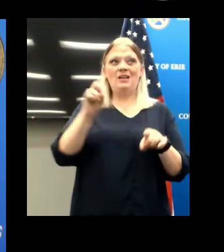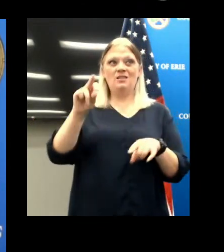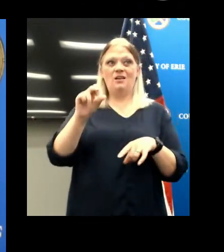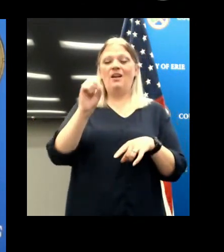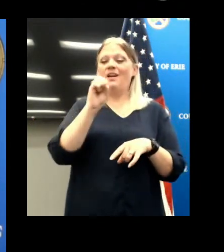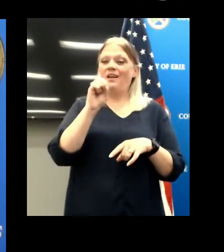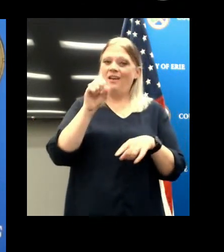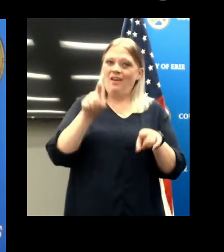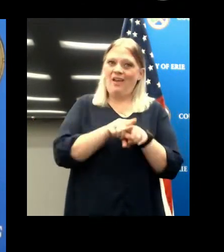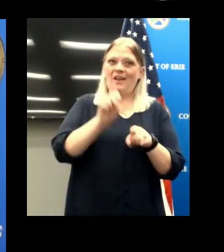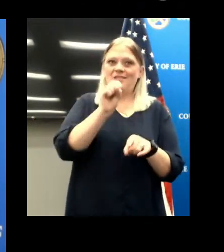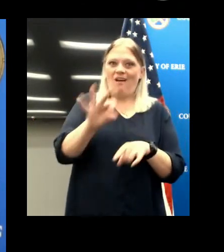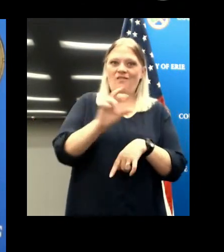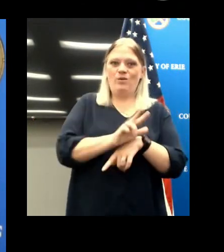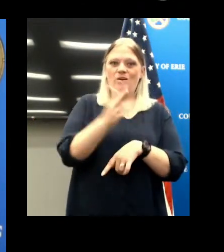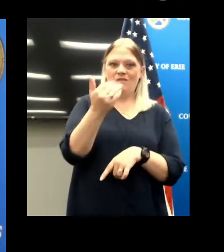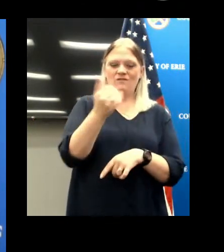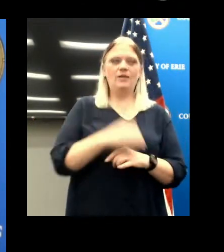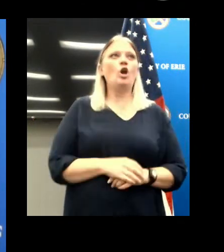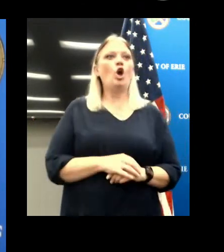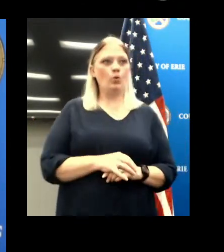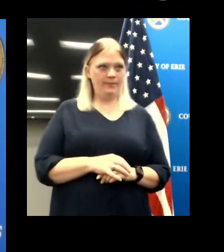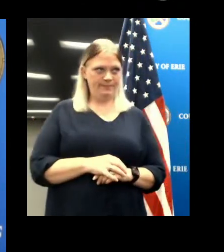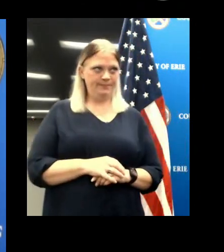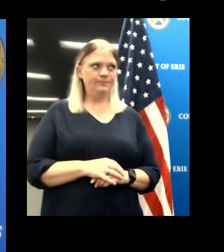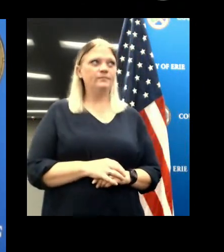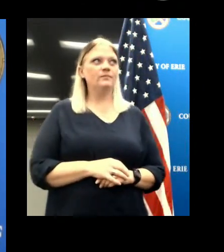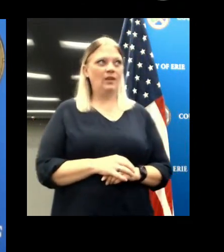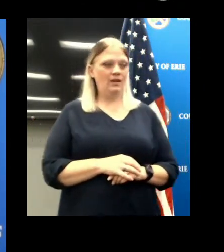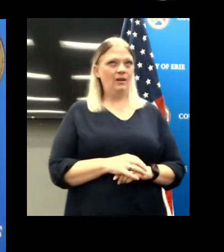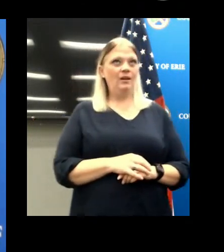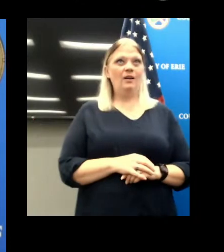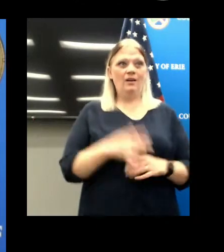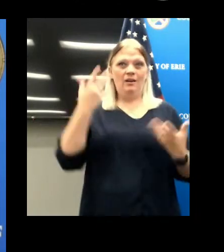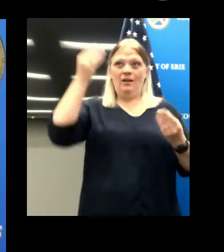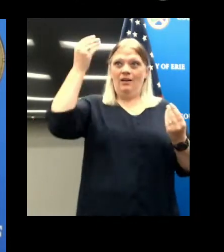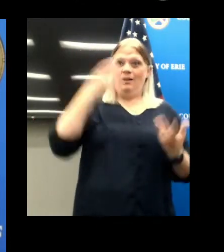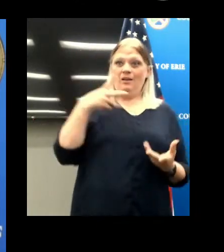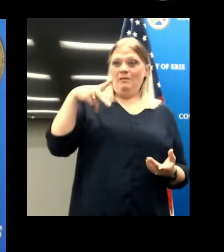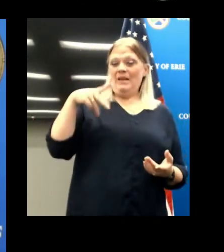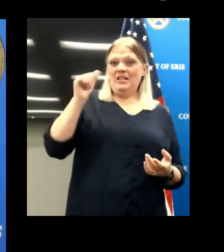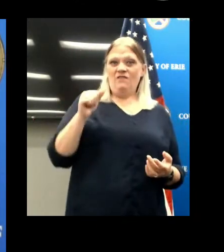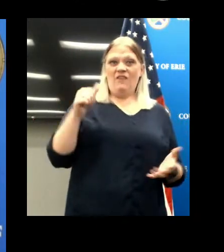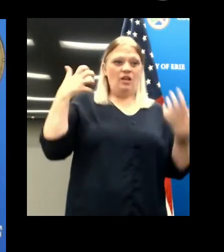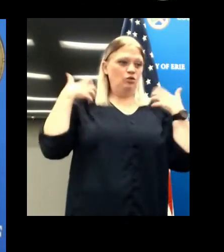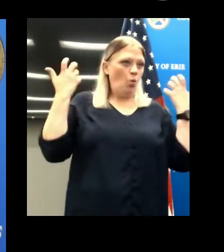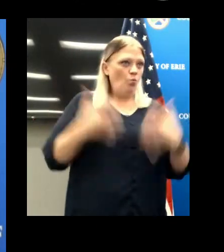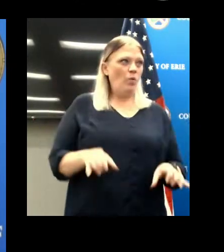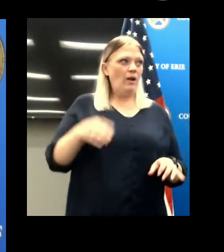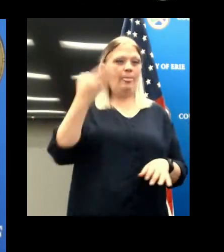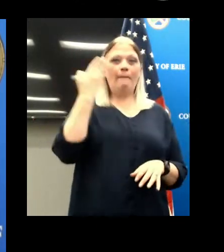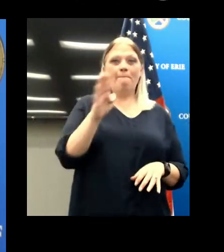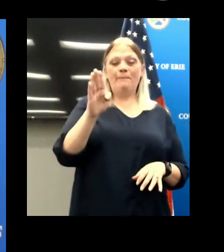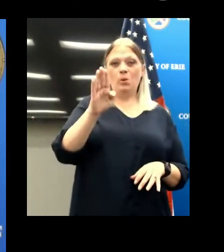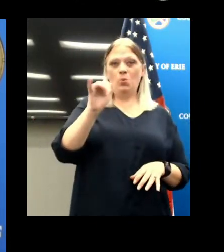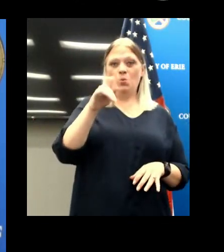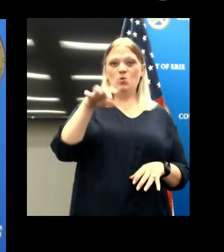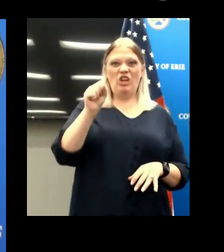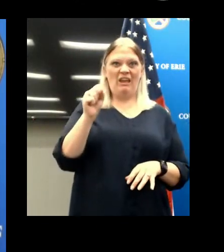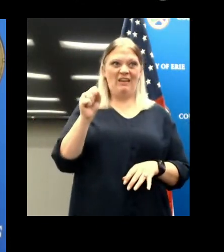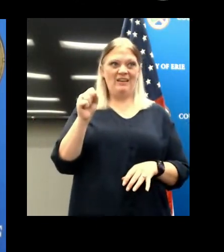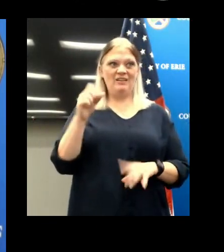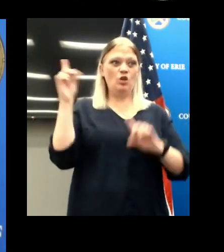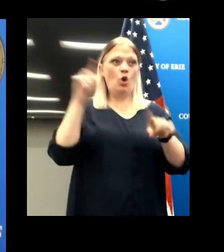Wow. Well, let me give you, I just was told that Pennsylvania does not want the Blue Jays to come